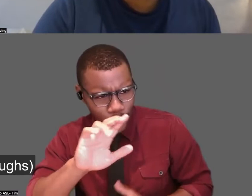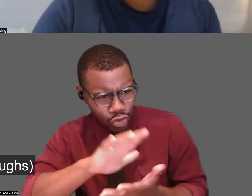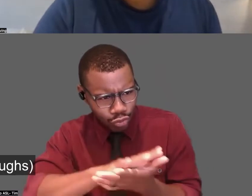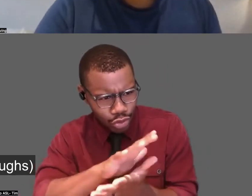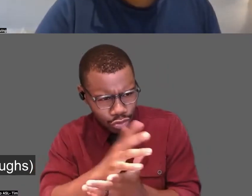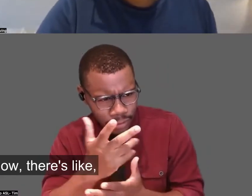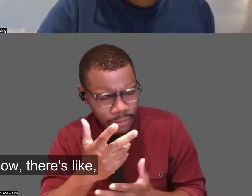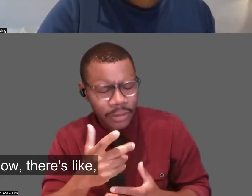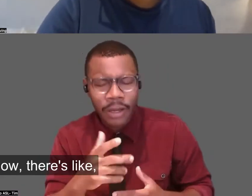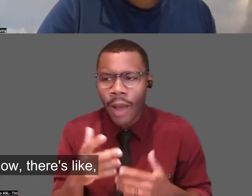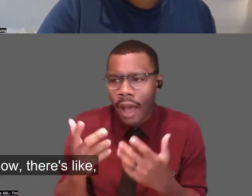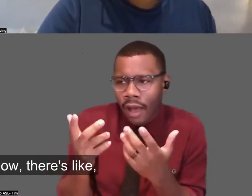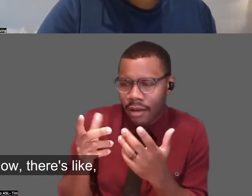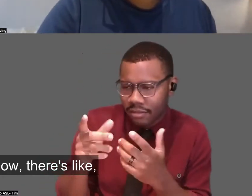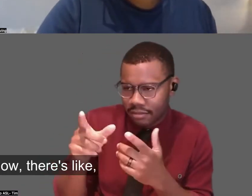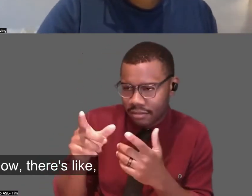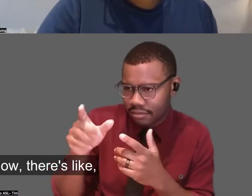No.